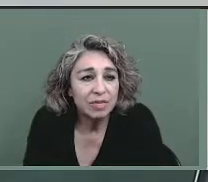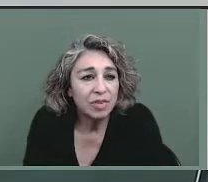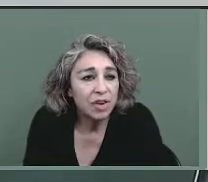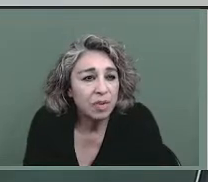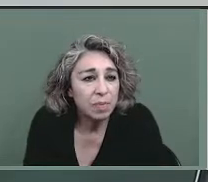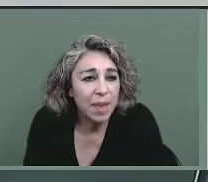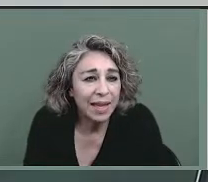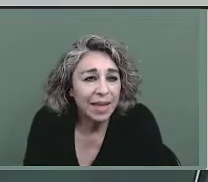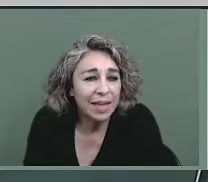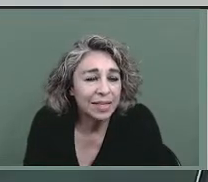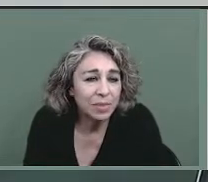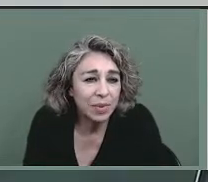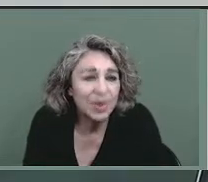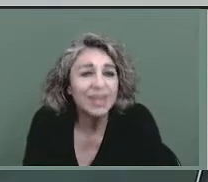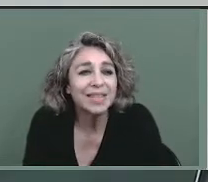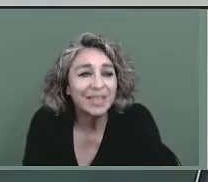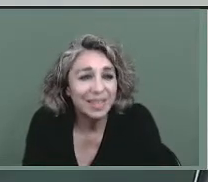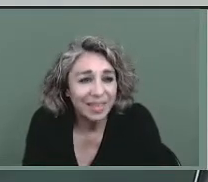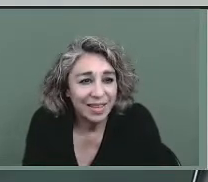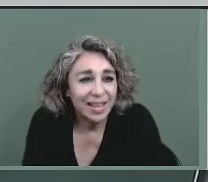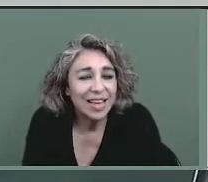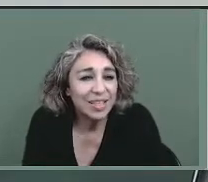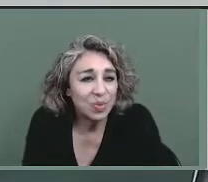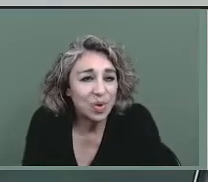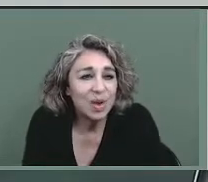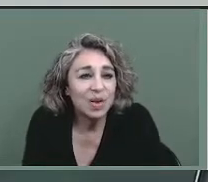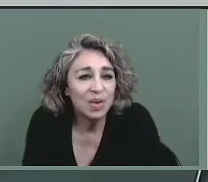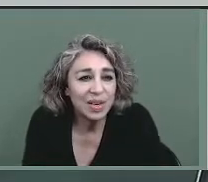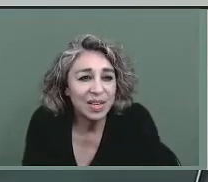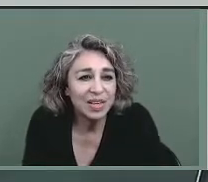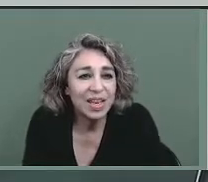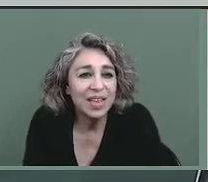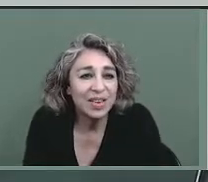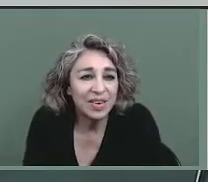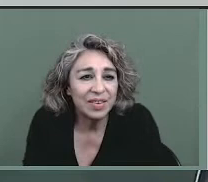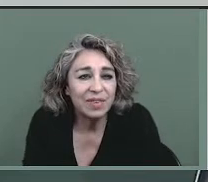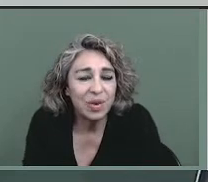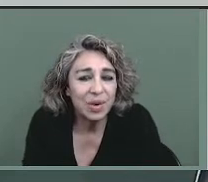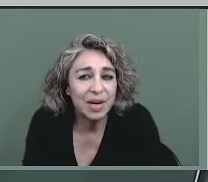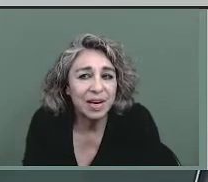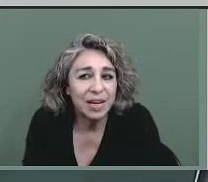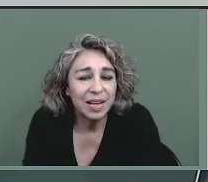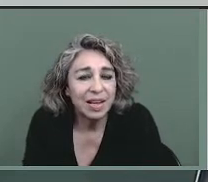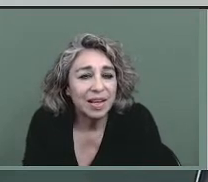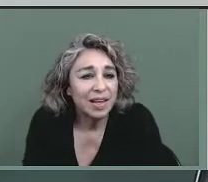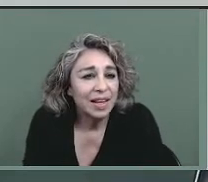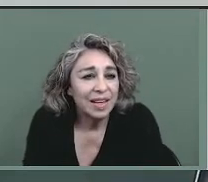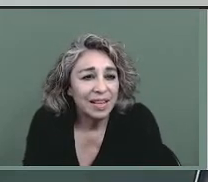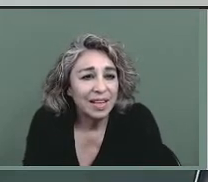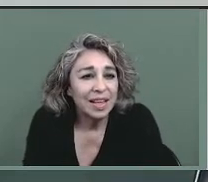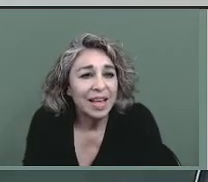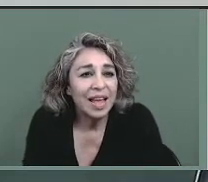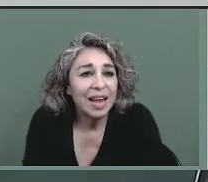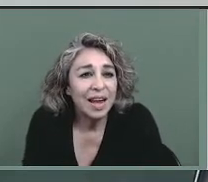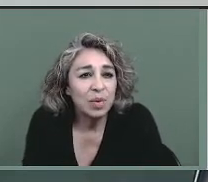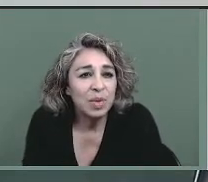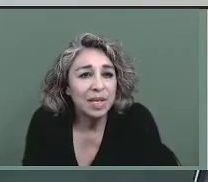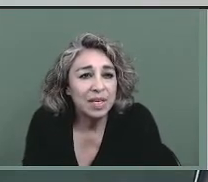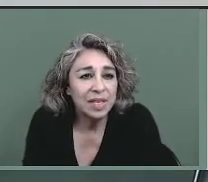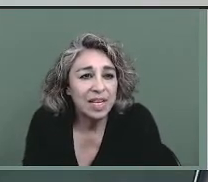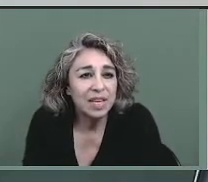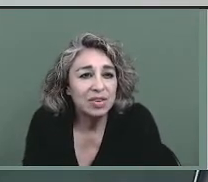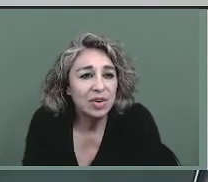you for your backing and support. Yes, we're all going together forward, and I